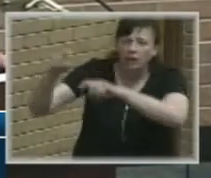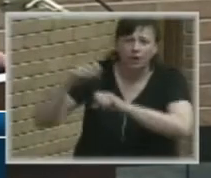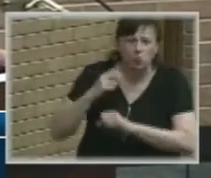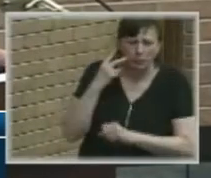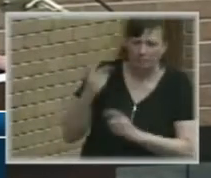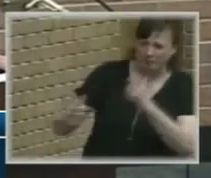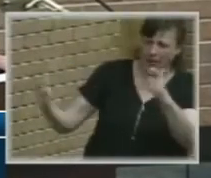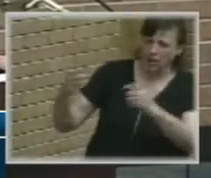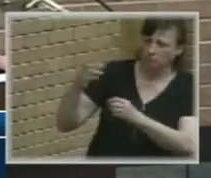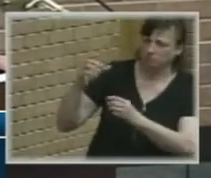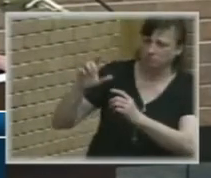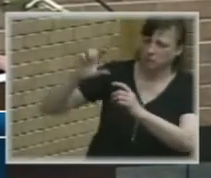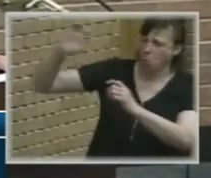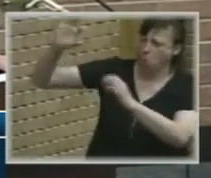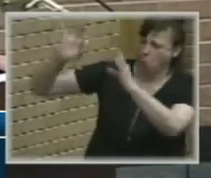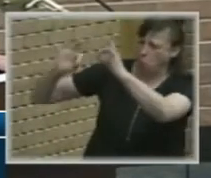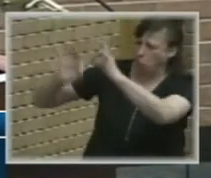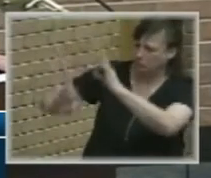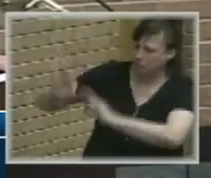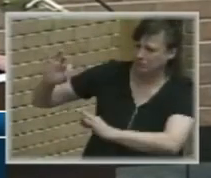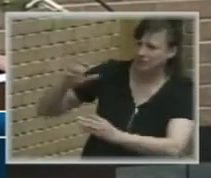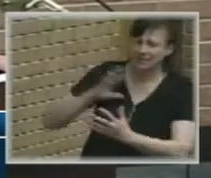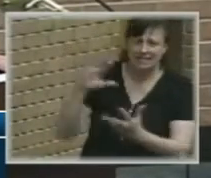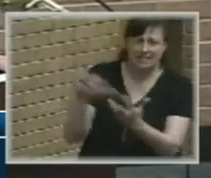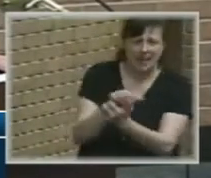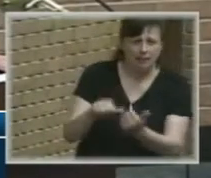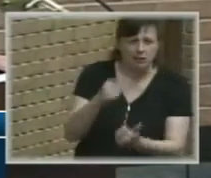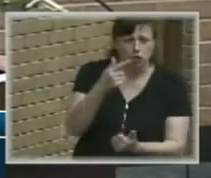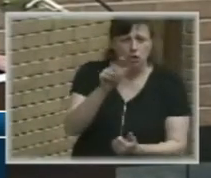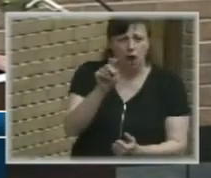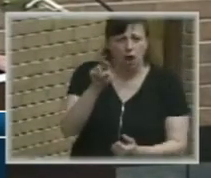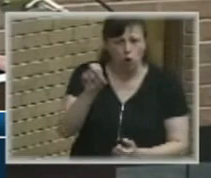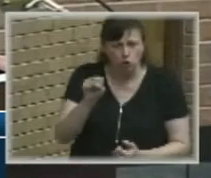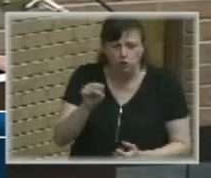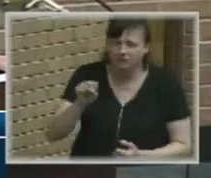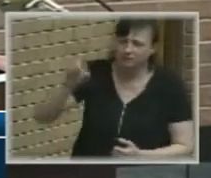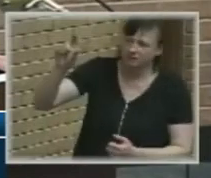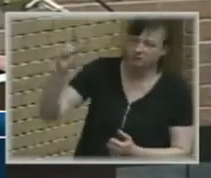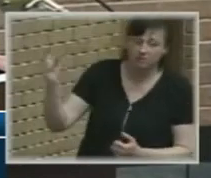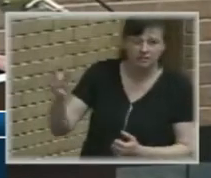holes, damaged gutters. Interestingly, at the